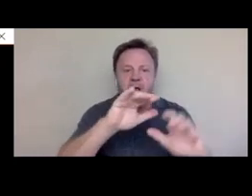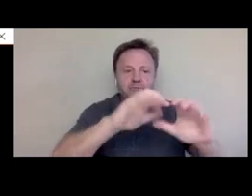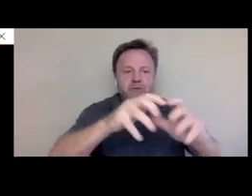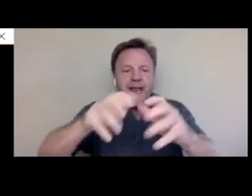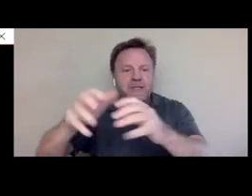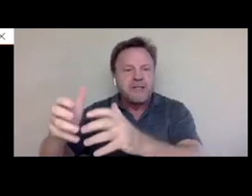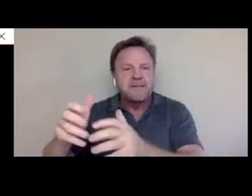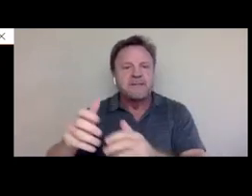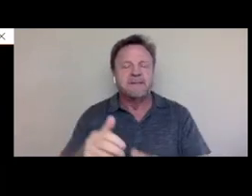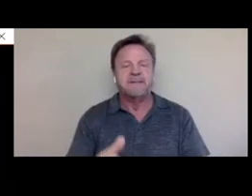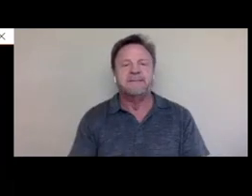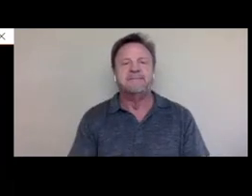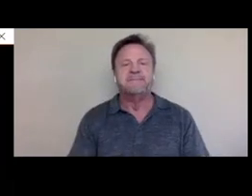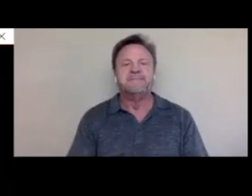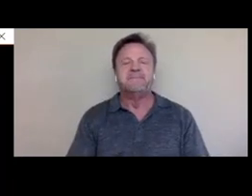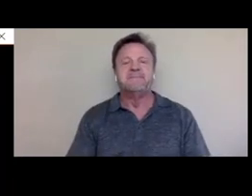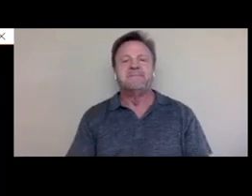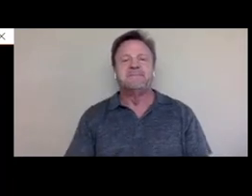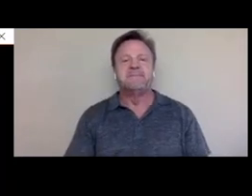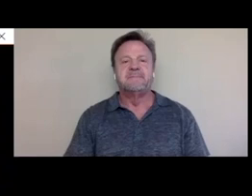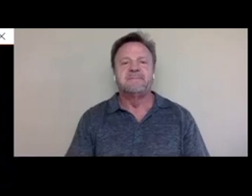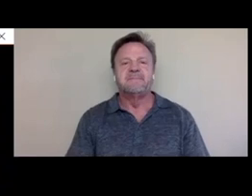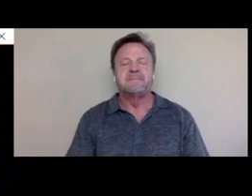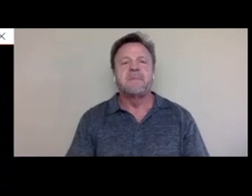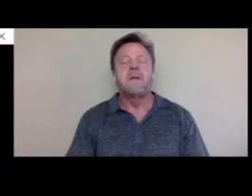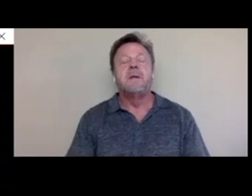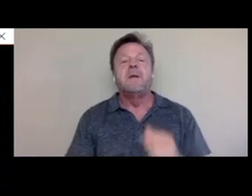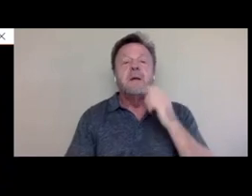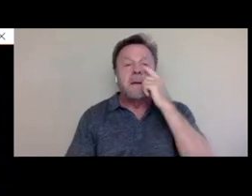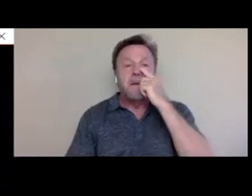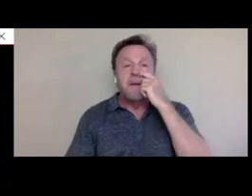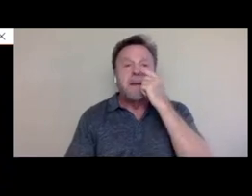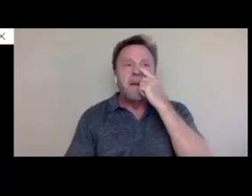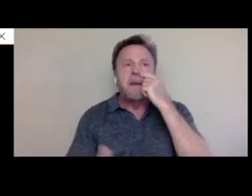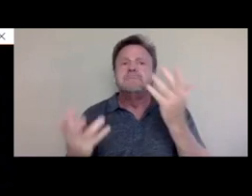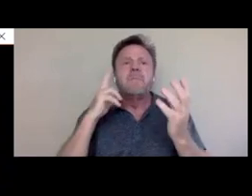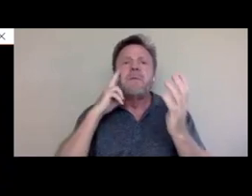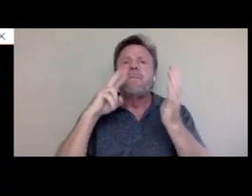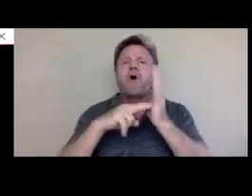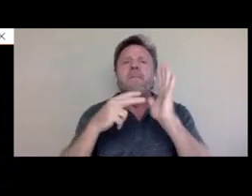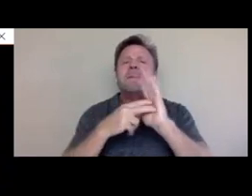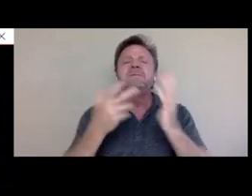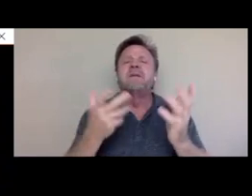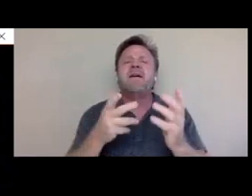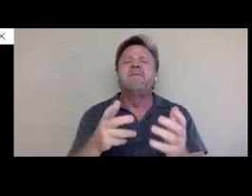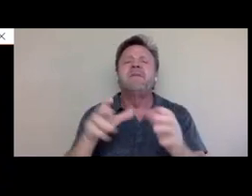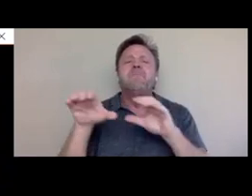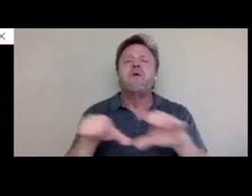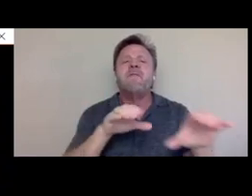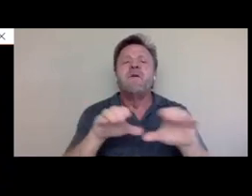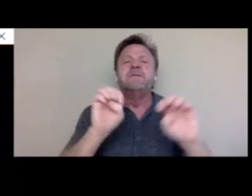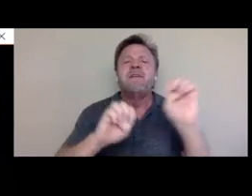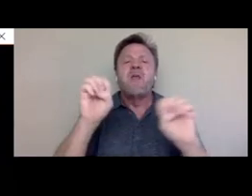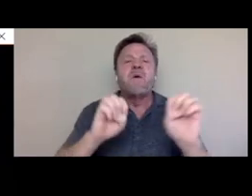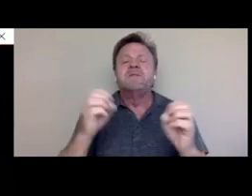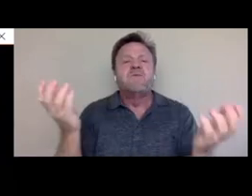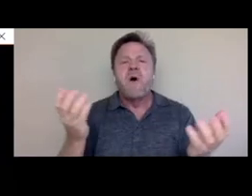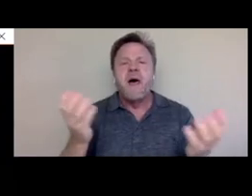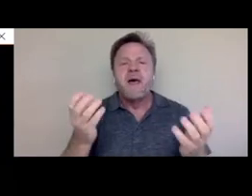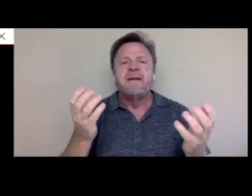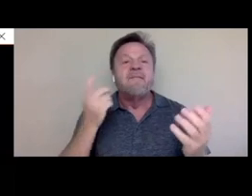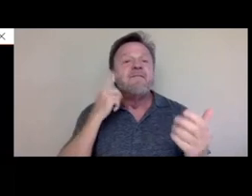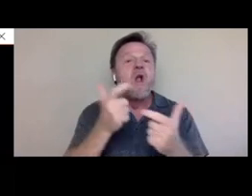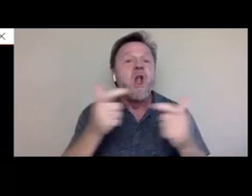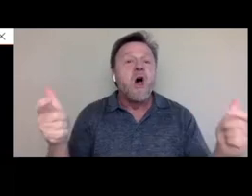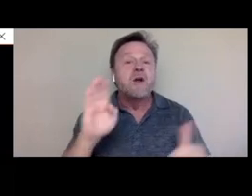slide, please. So what's the purpose of this performance evaluation? For large banks,